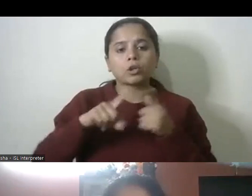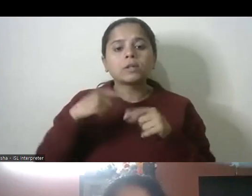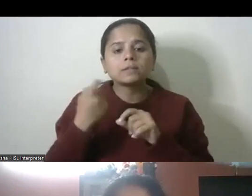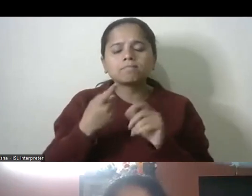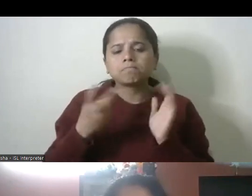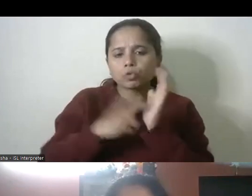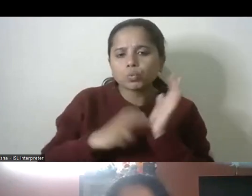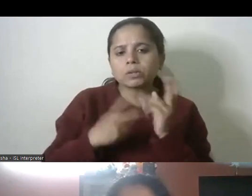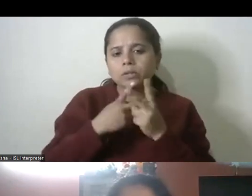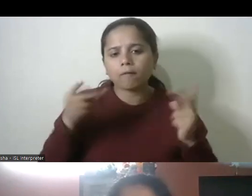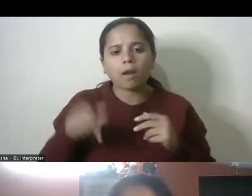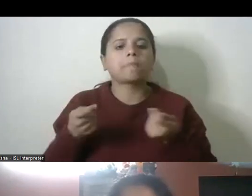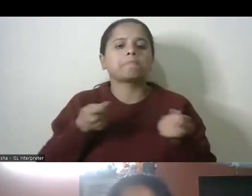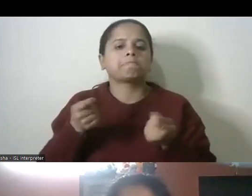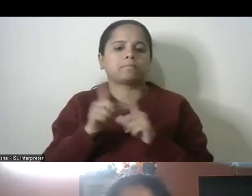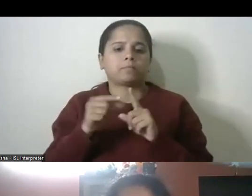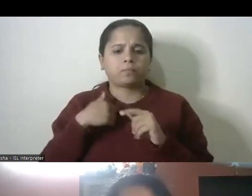over there.